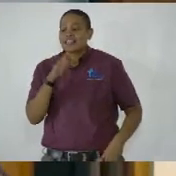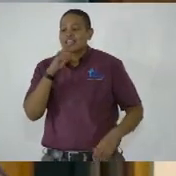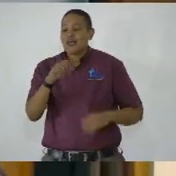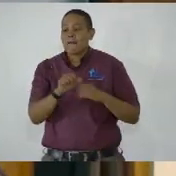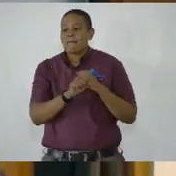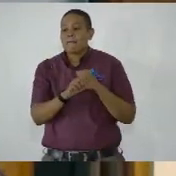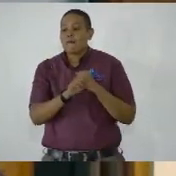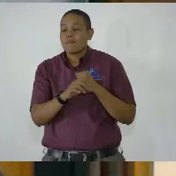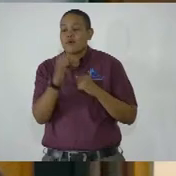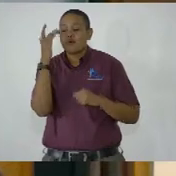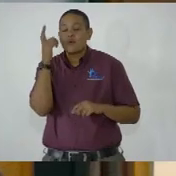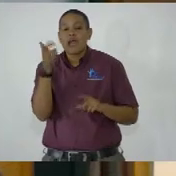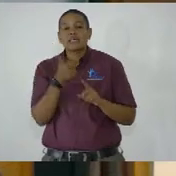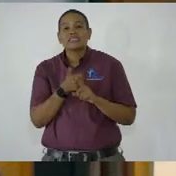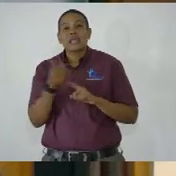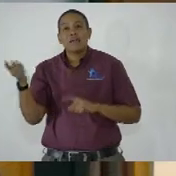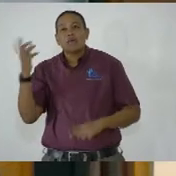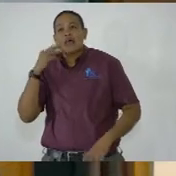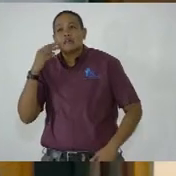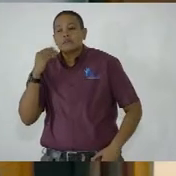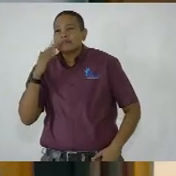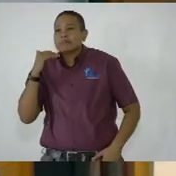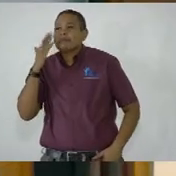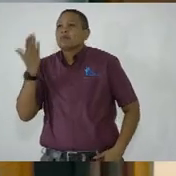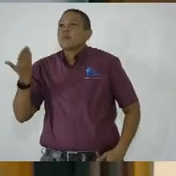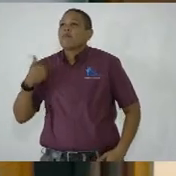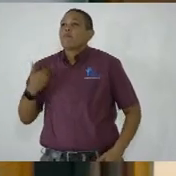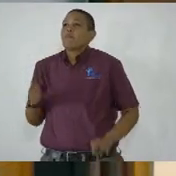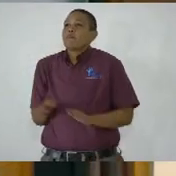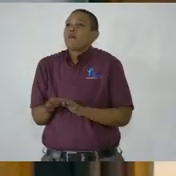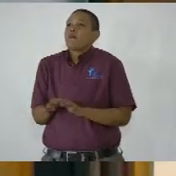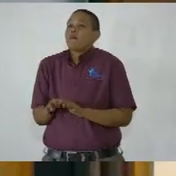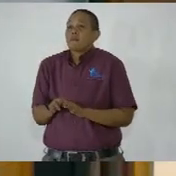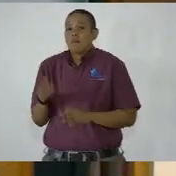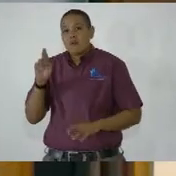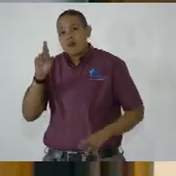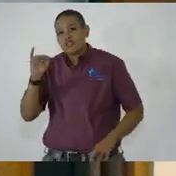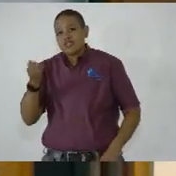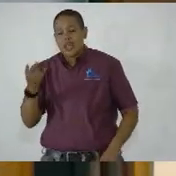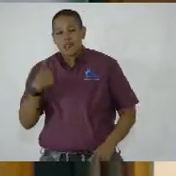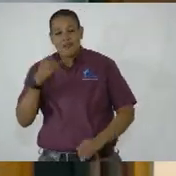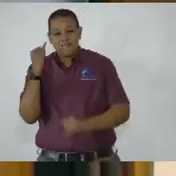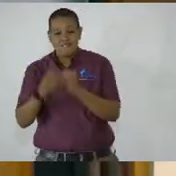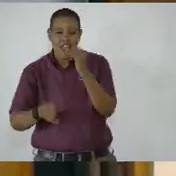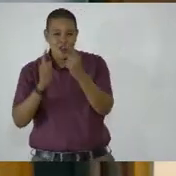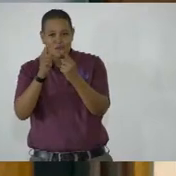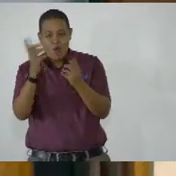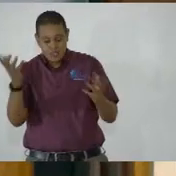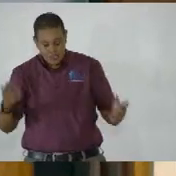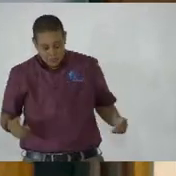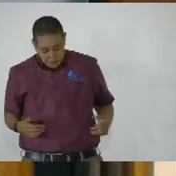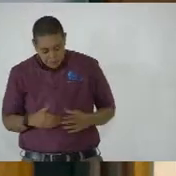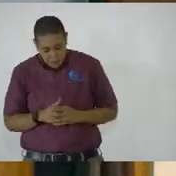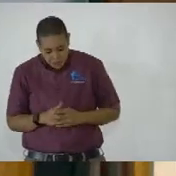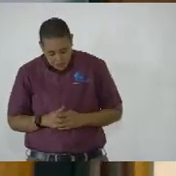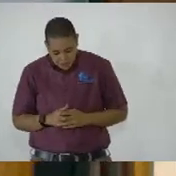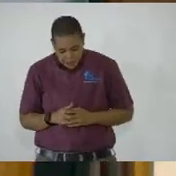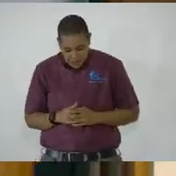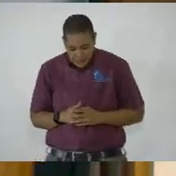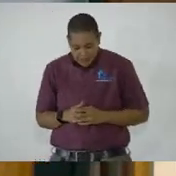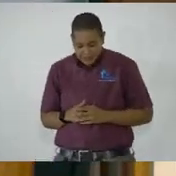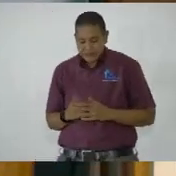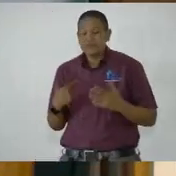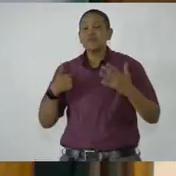it because he has been a real beneficiary. Madam Speaker, my final point. I want